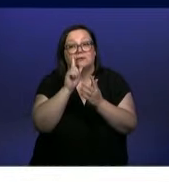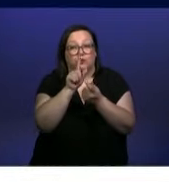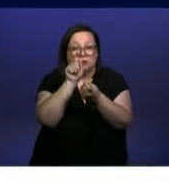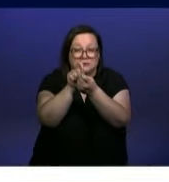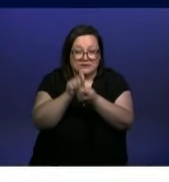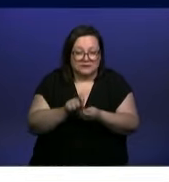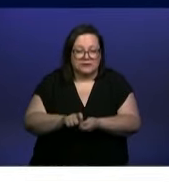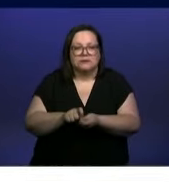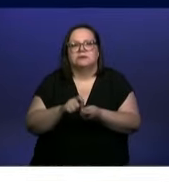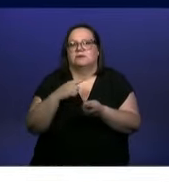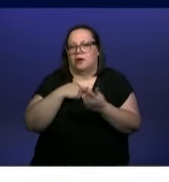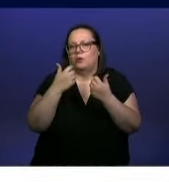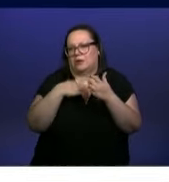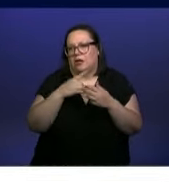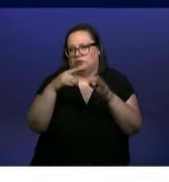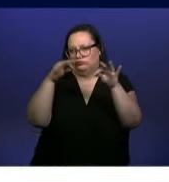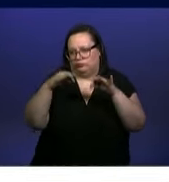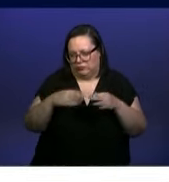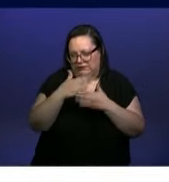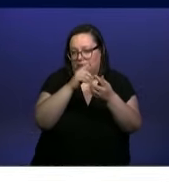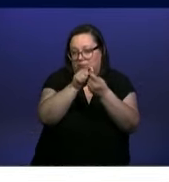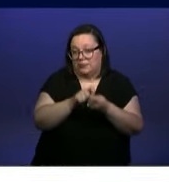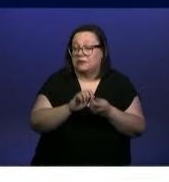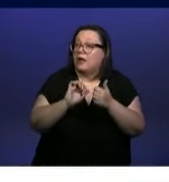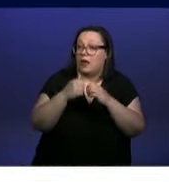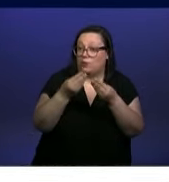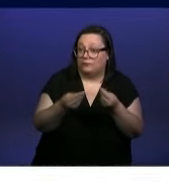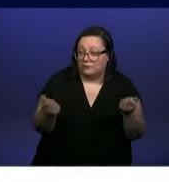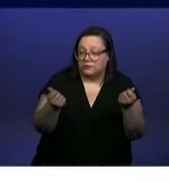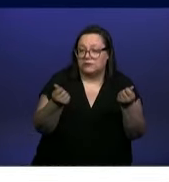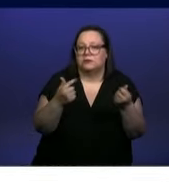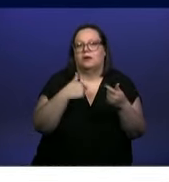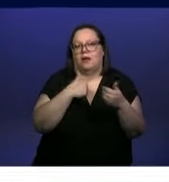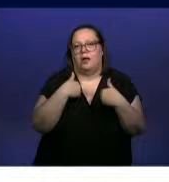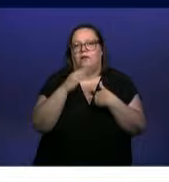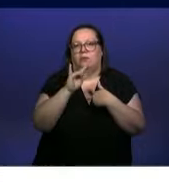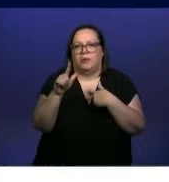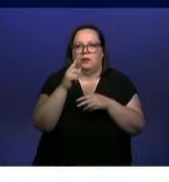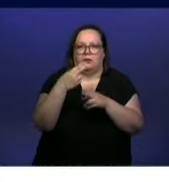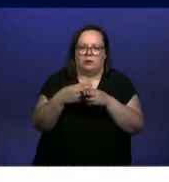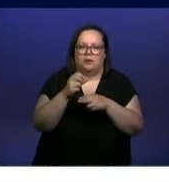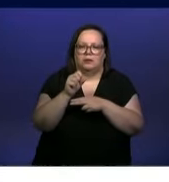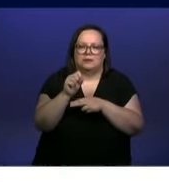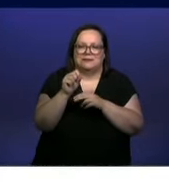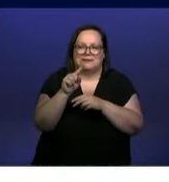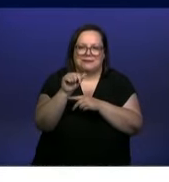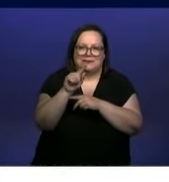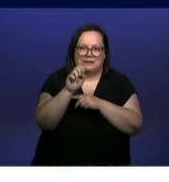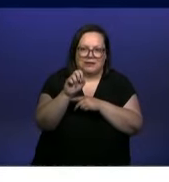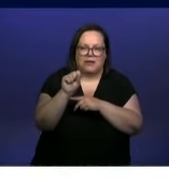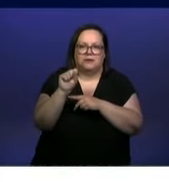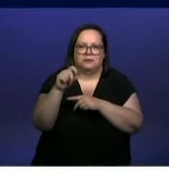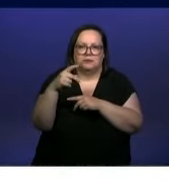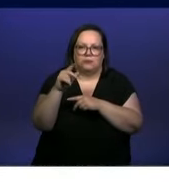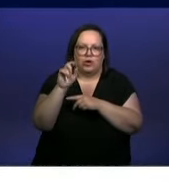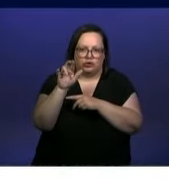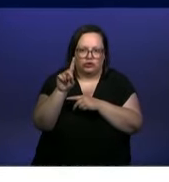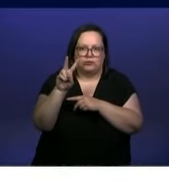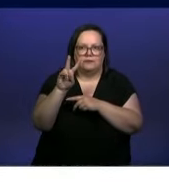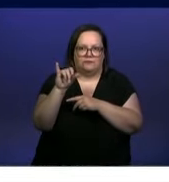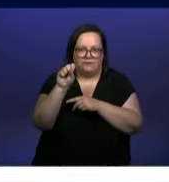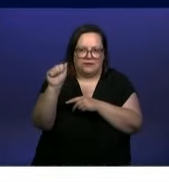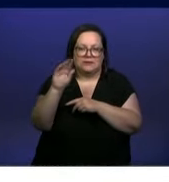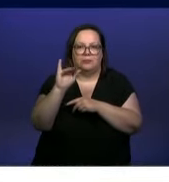touch on. How would we fix this? I have a bill. It's called a state-sponsored visa bill. It would actually give visas to governors around